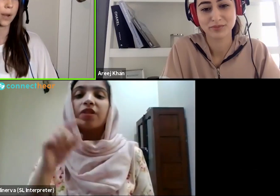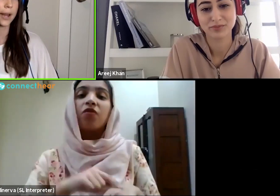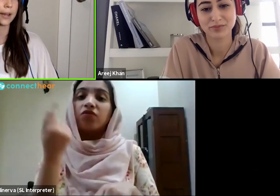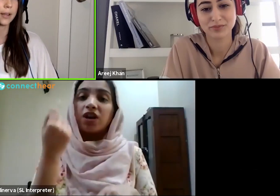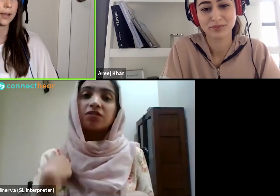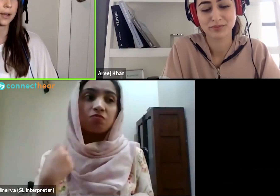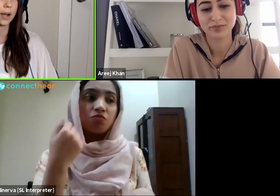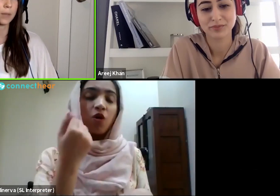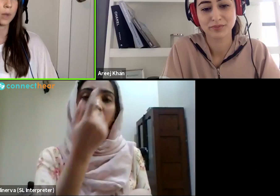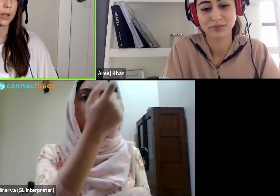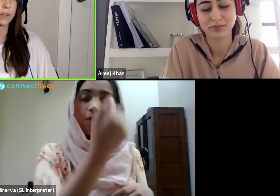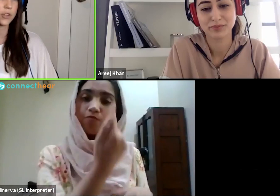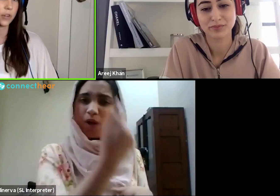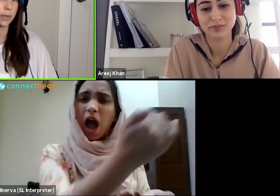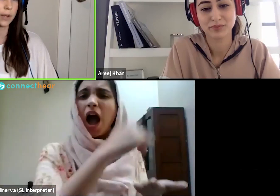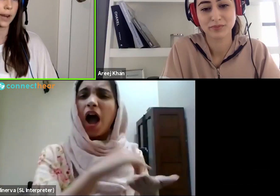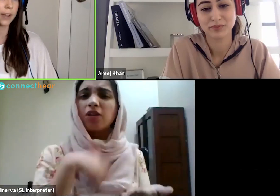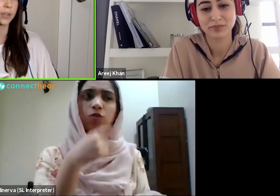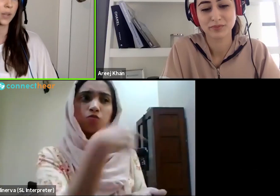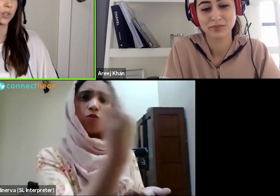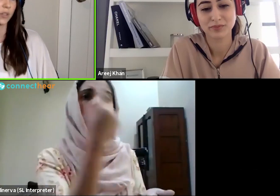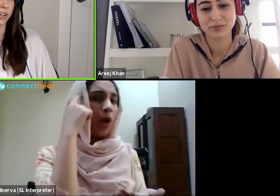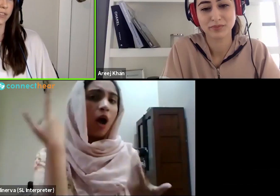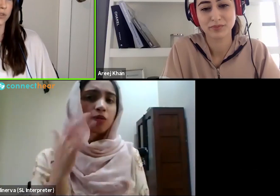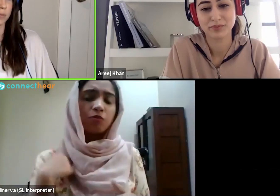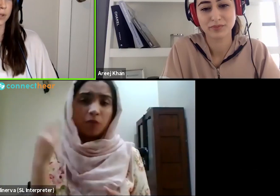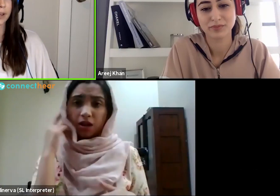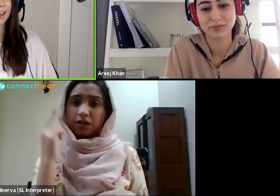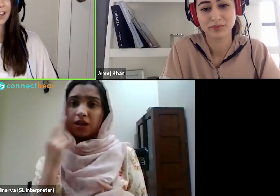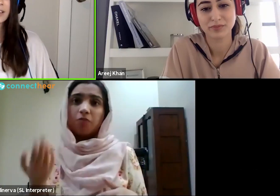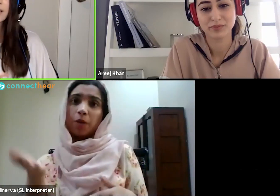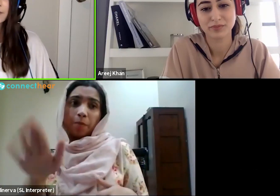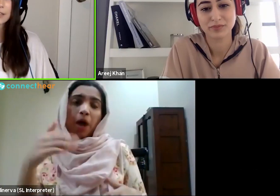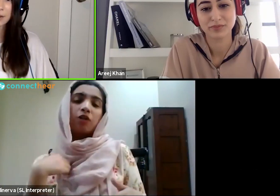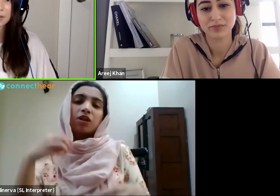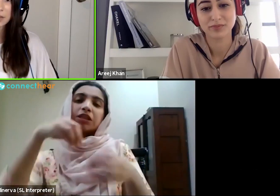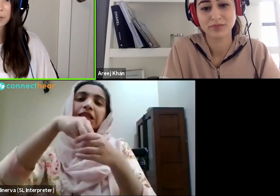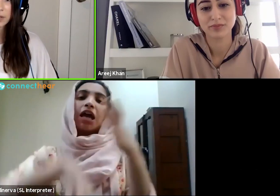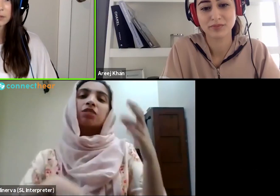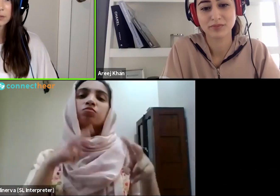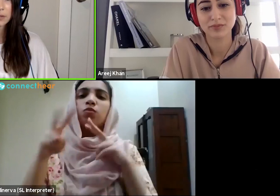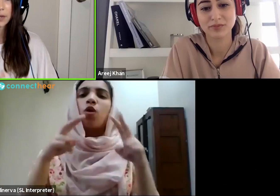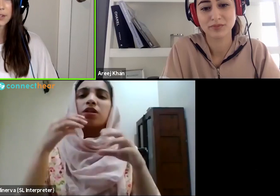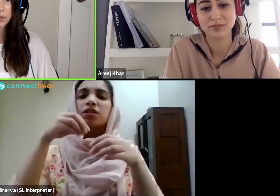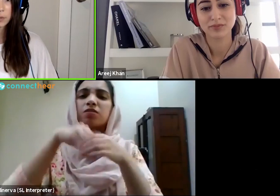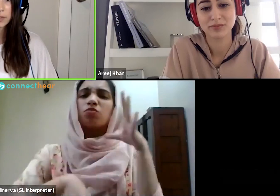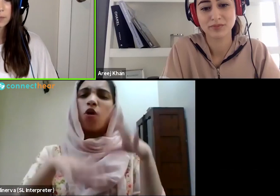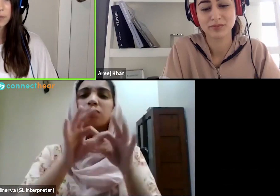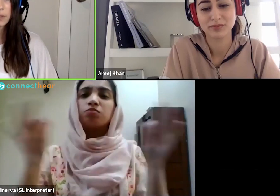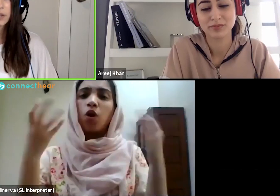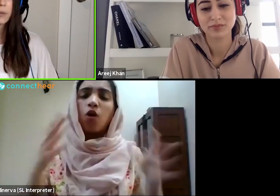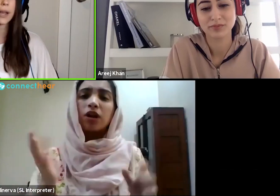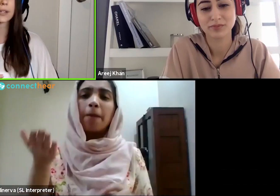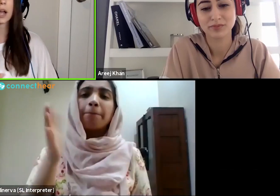right away on that first treatment. And I don't tell them until the very end of the treatment, like, hey, if I tell you something and ask you to repeat